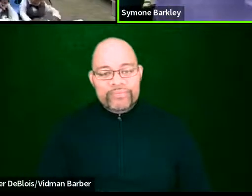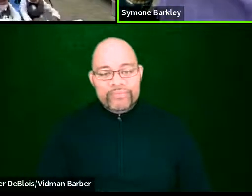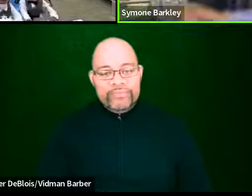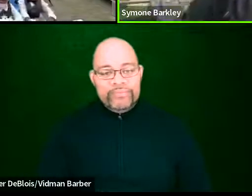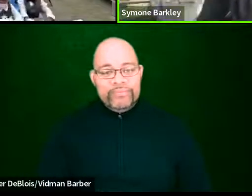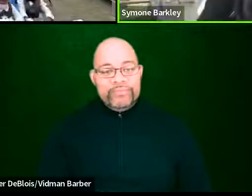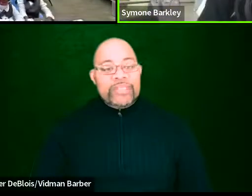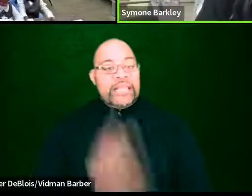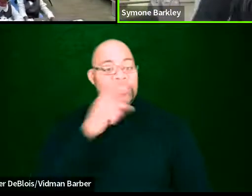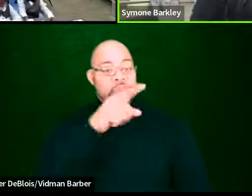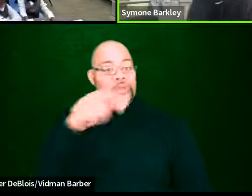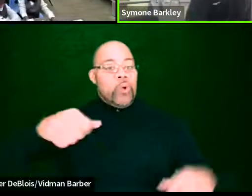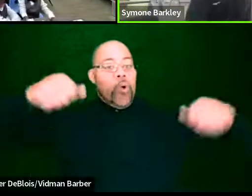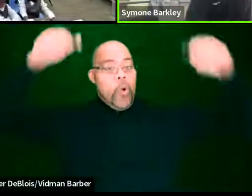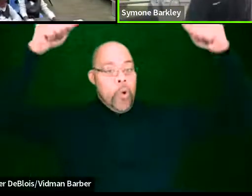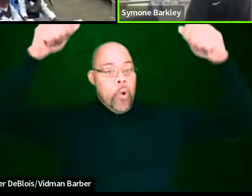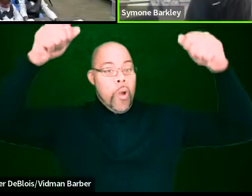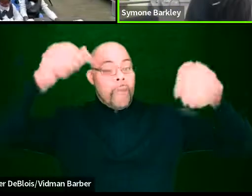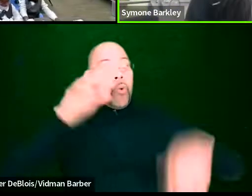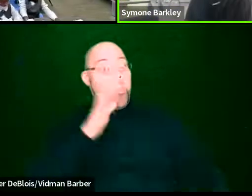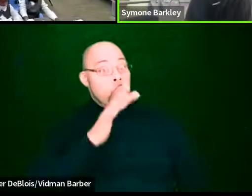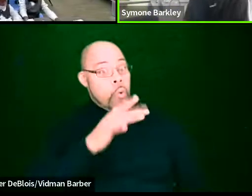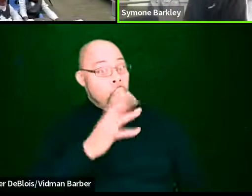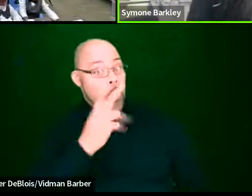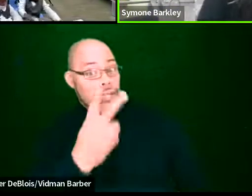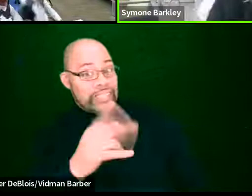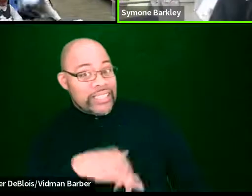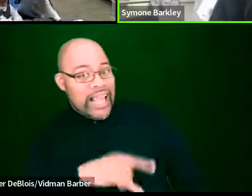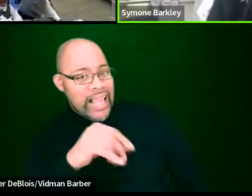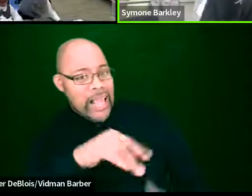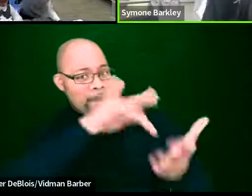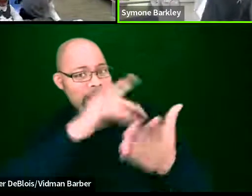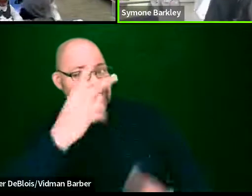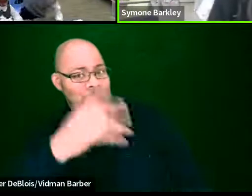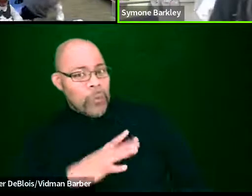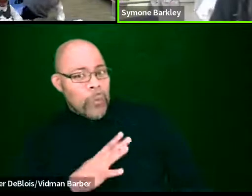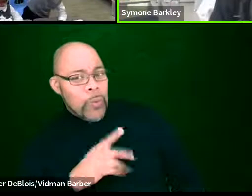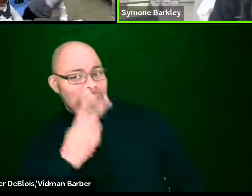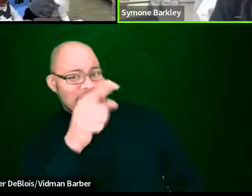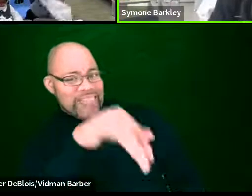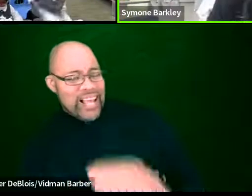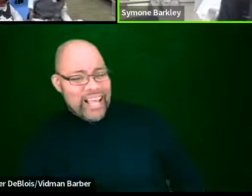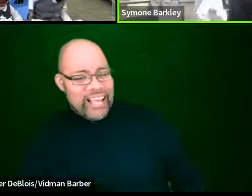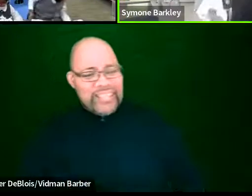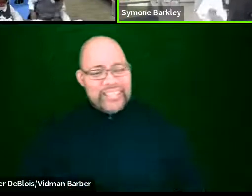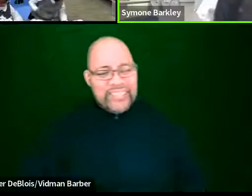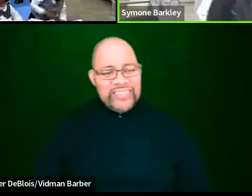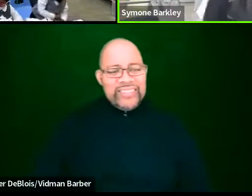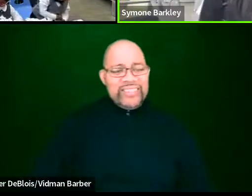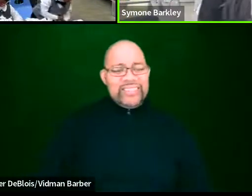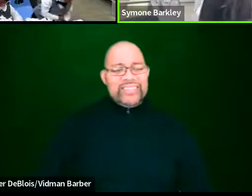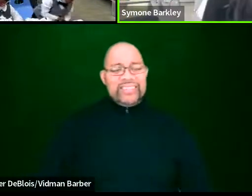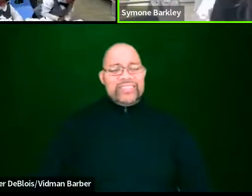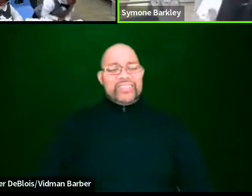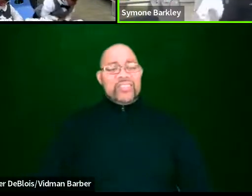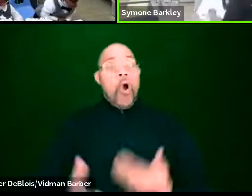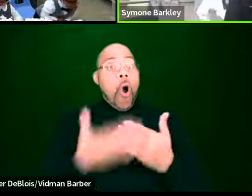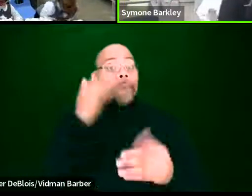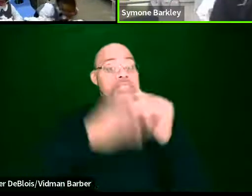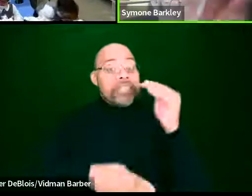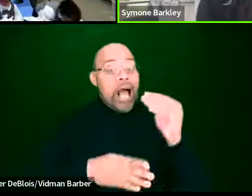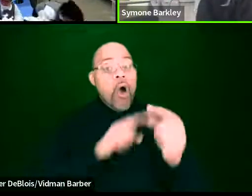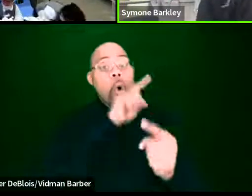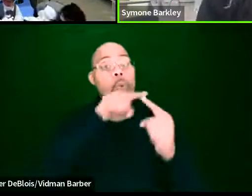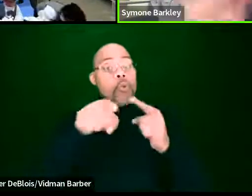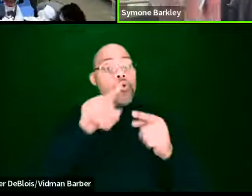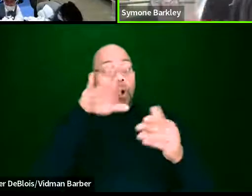Okay, I see y'all holding y'all's up. Ooh, okay, I see you in the middle. Yes. Okay, we're almost done. As soon as